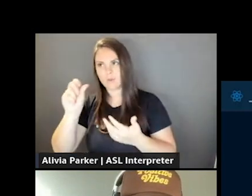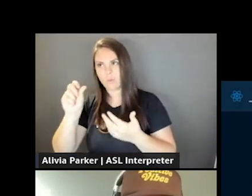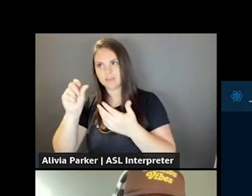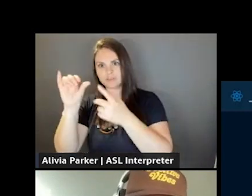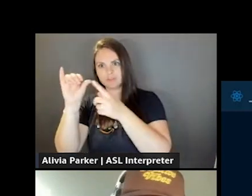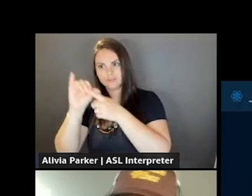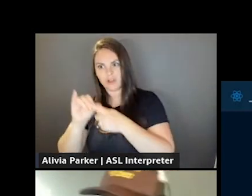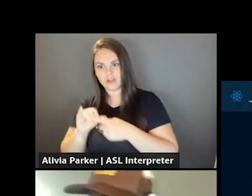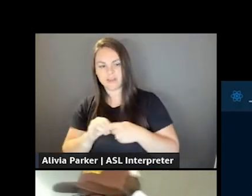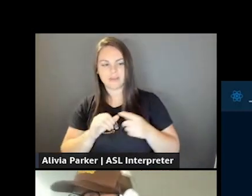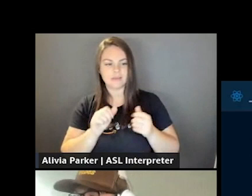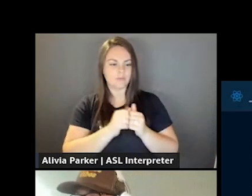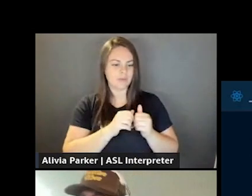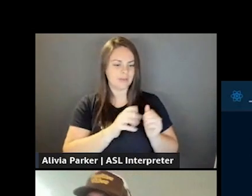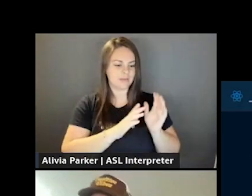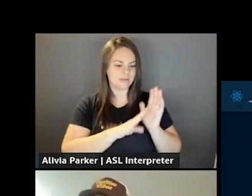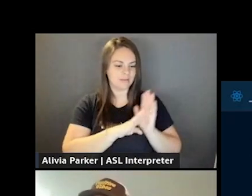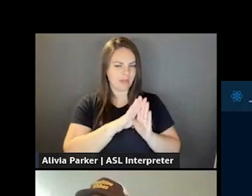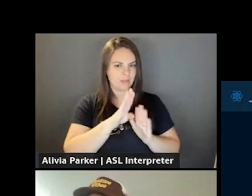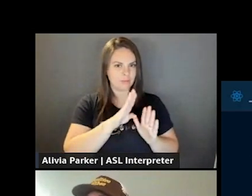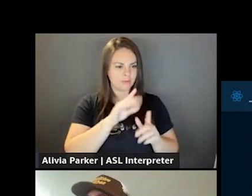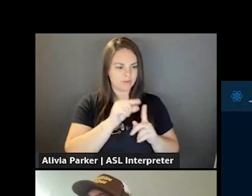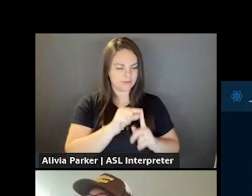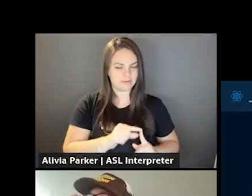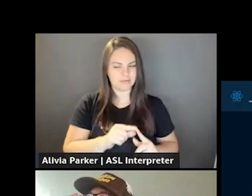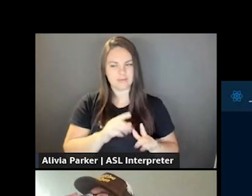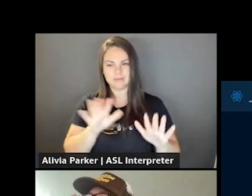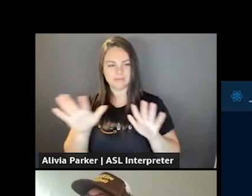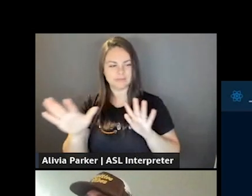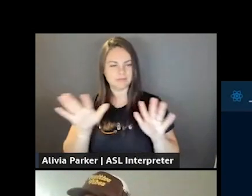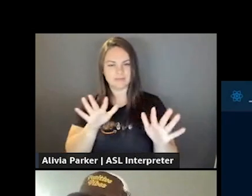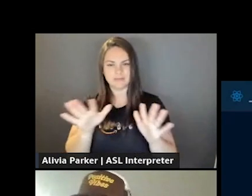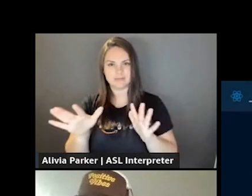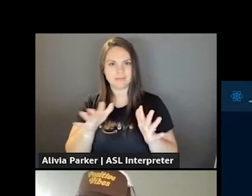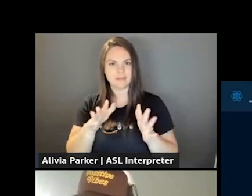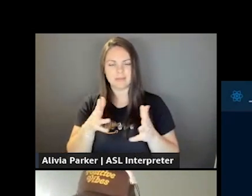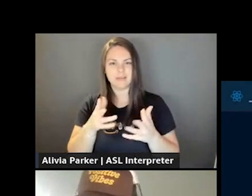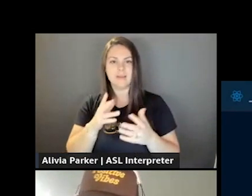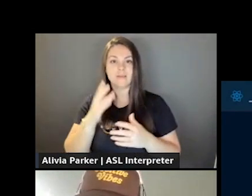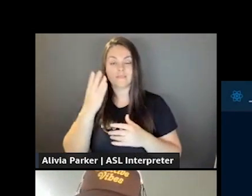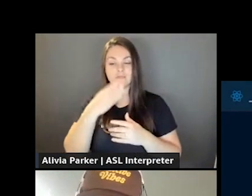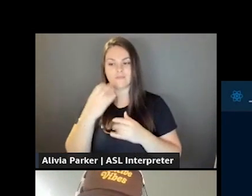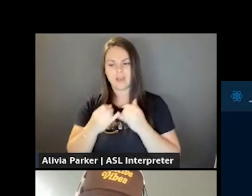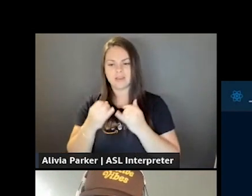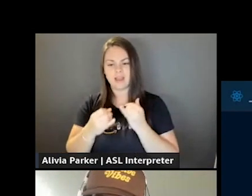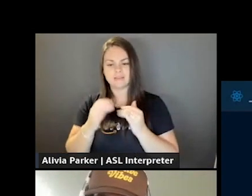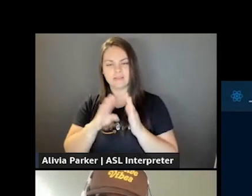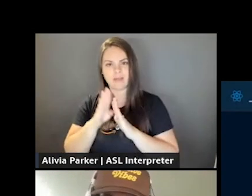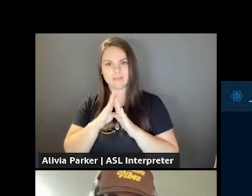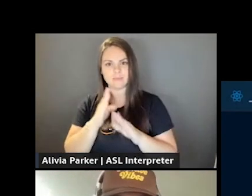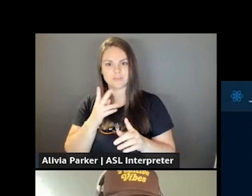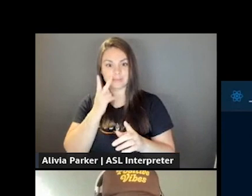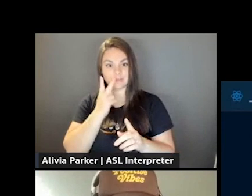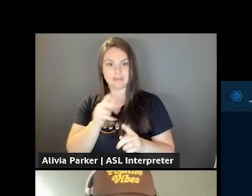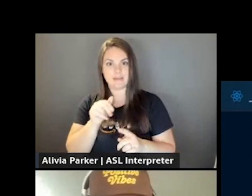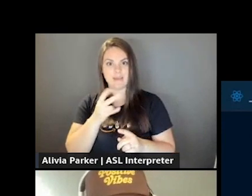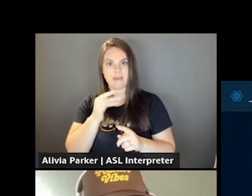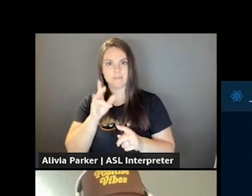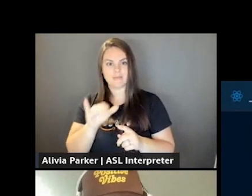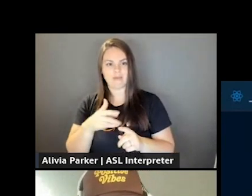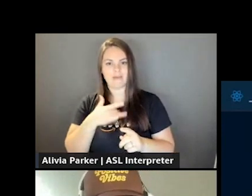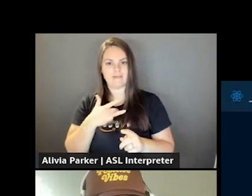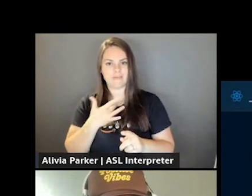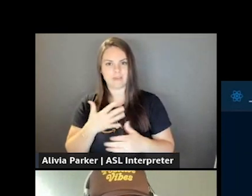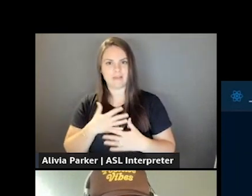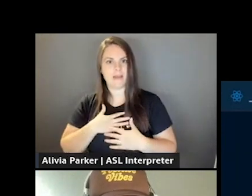out. And Amplify really takes the stance of making developers, front-end developers in particular, feel welcome when they sort of join this ecosystem.